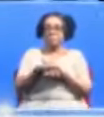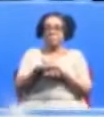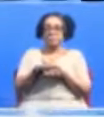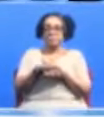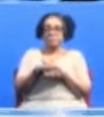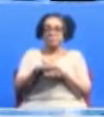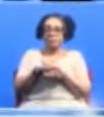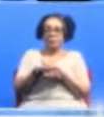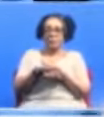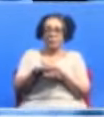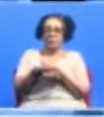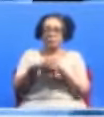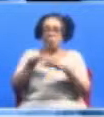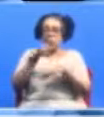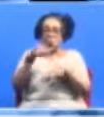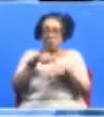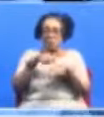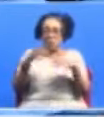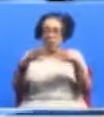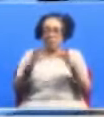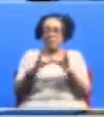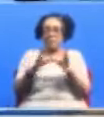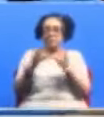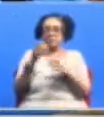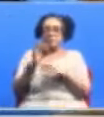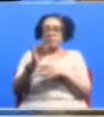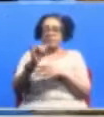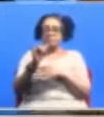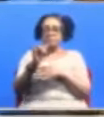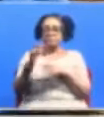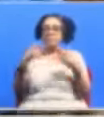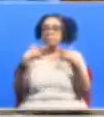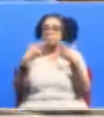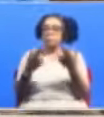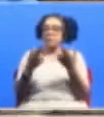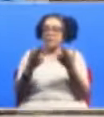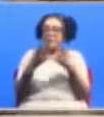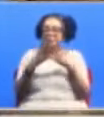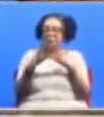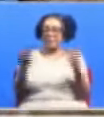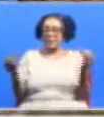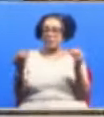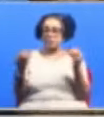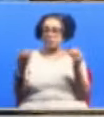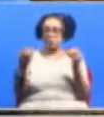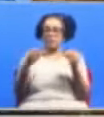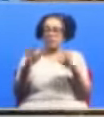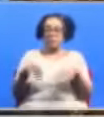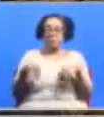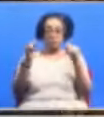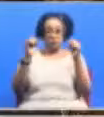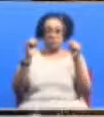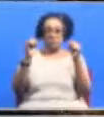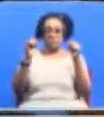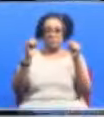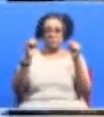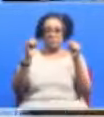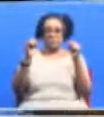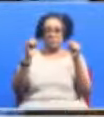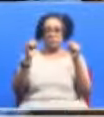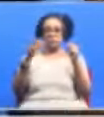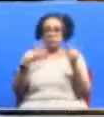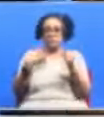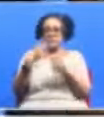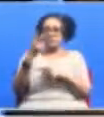When the family of Silvanus Tubei reported the disappearance of the ex-KVDA MD in 2012, two suspects